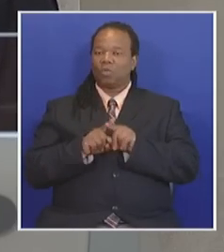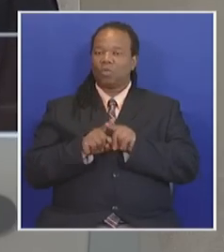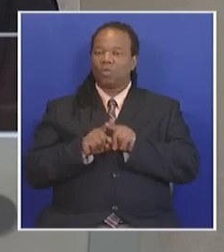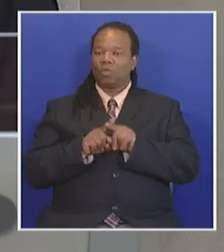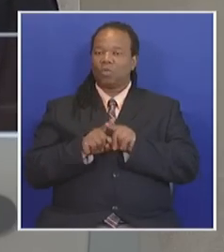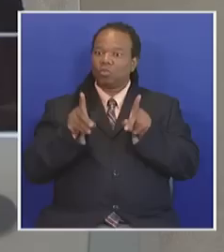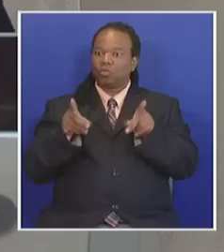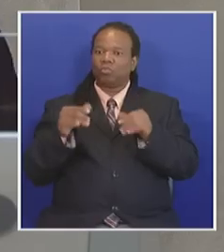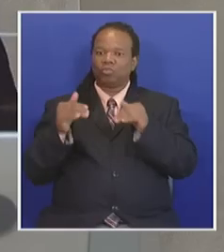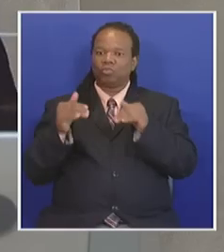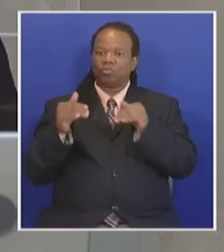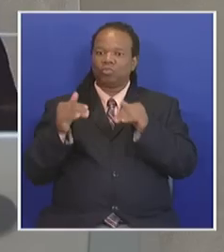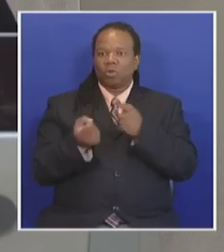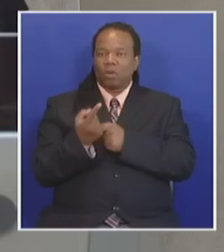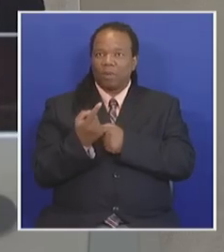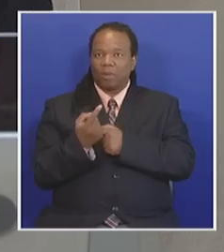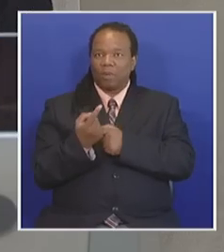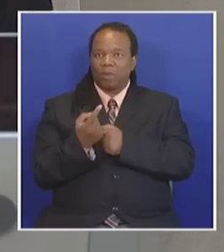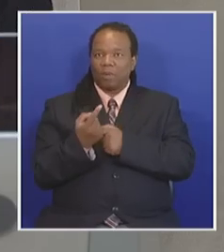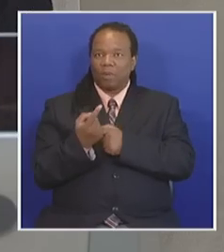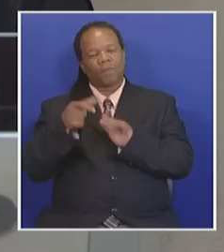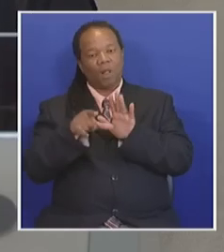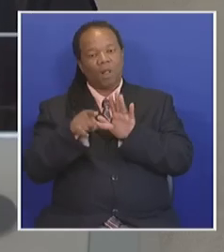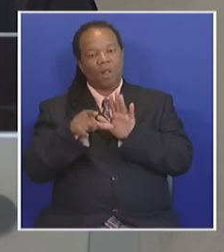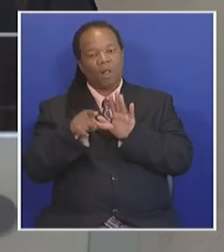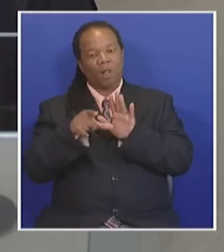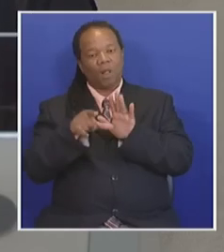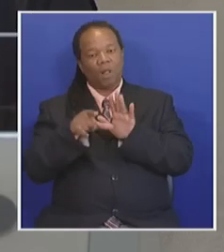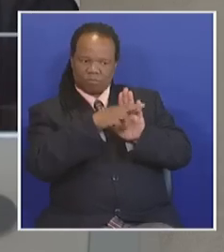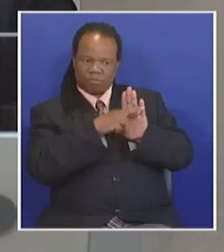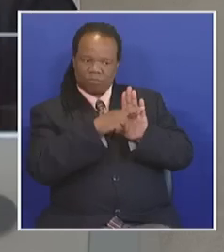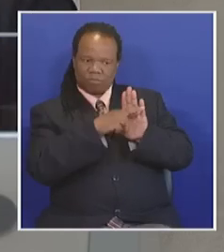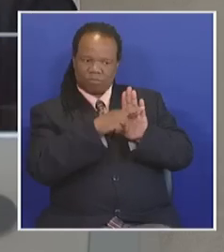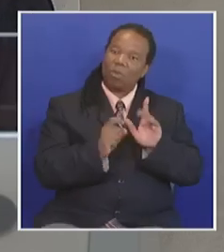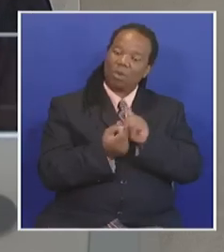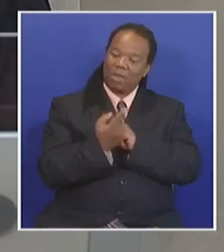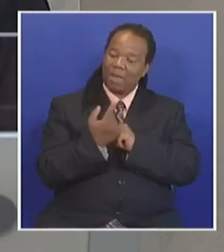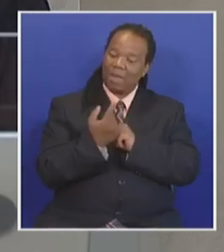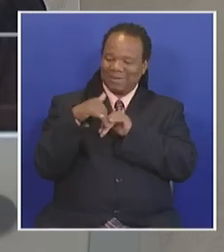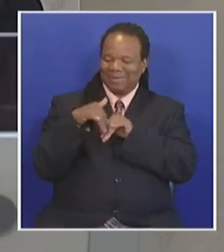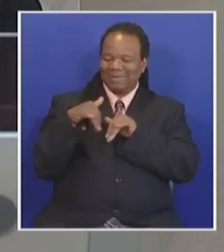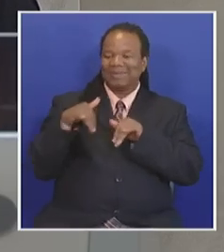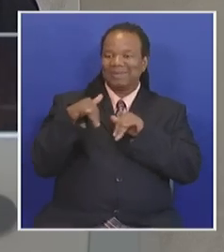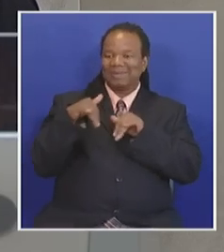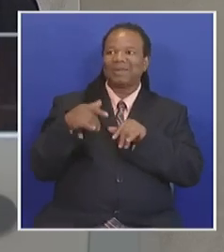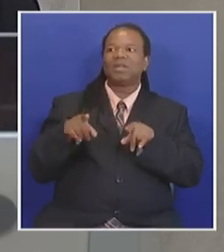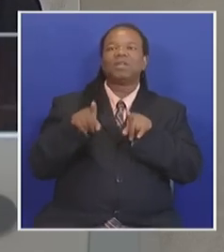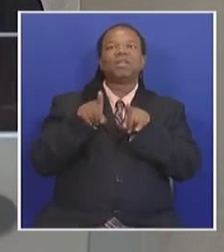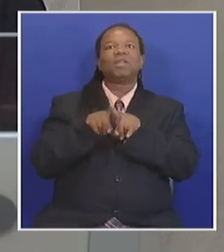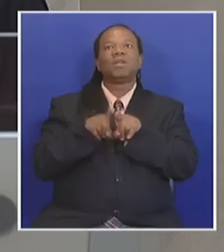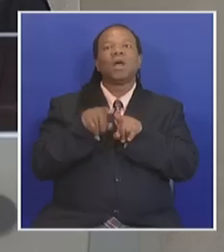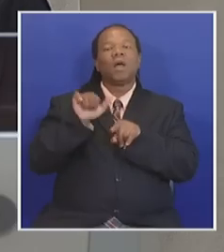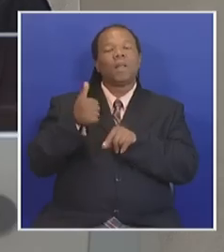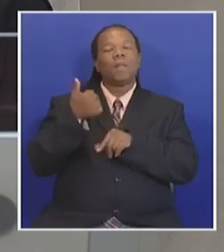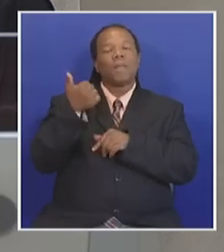opportunities. As the oppressive legislative and regulatory framework of apartheid intensified, the people at